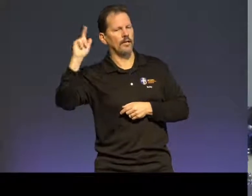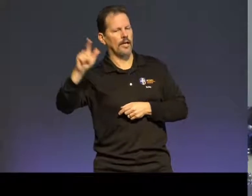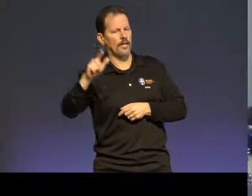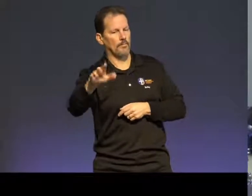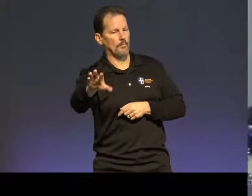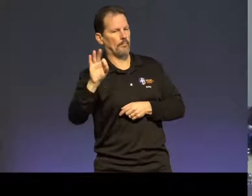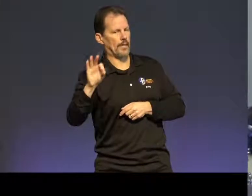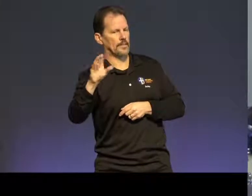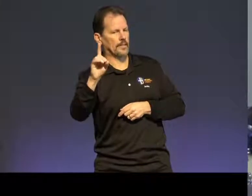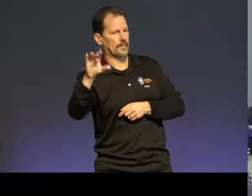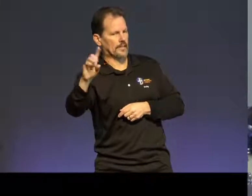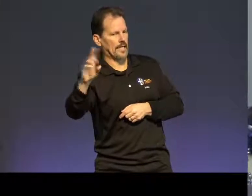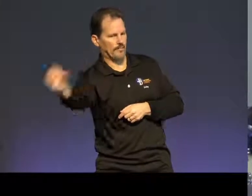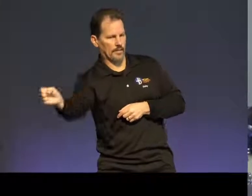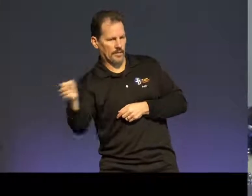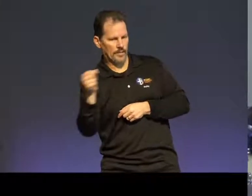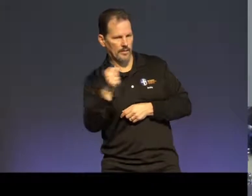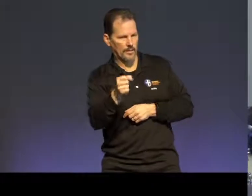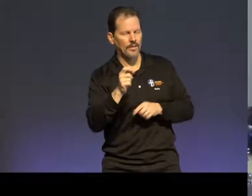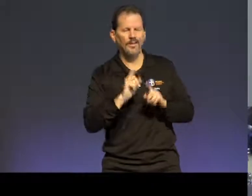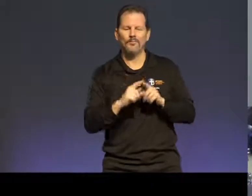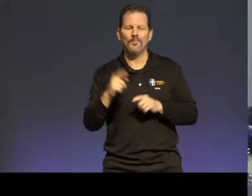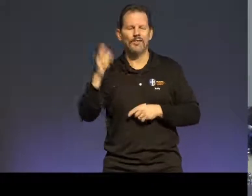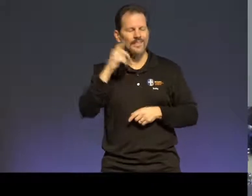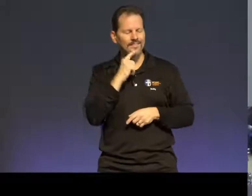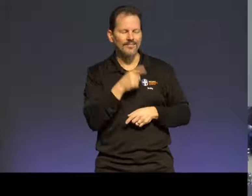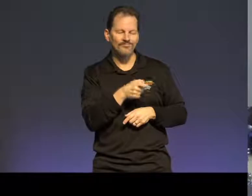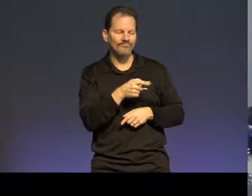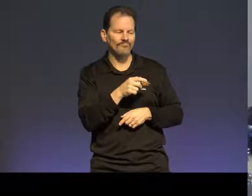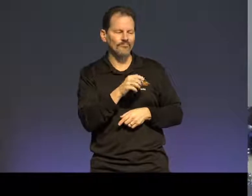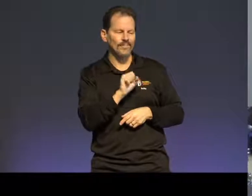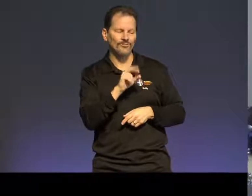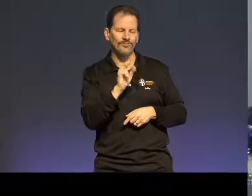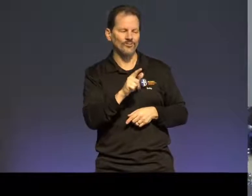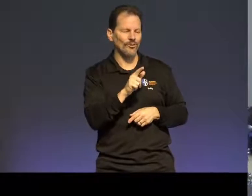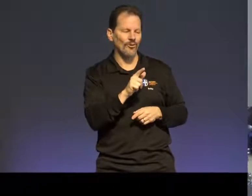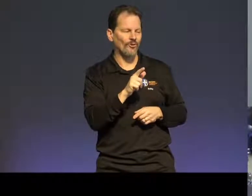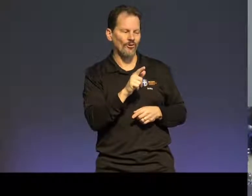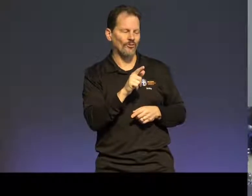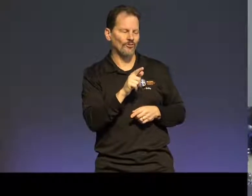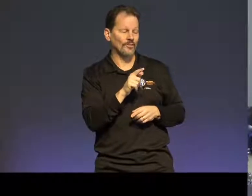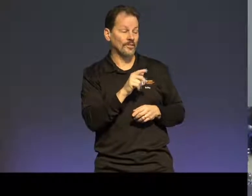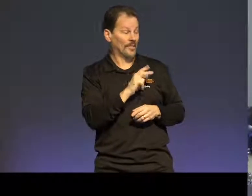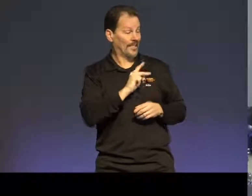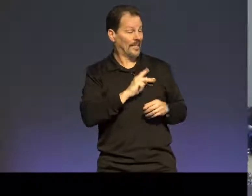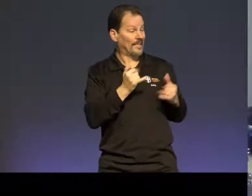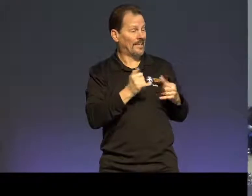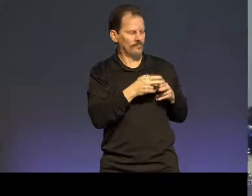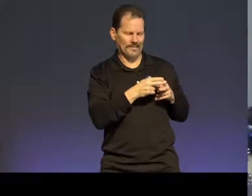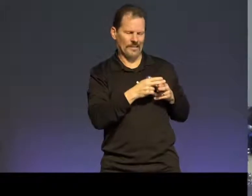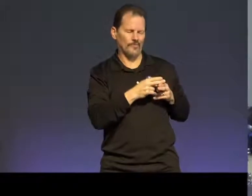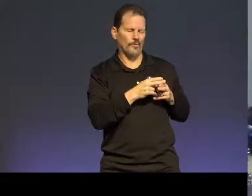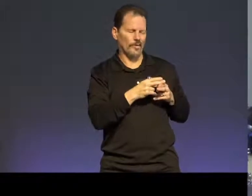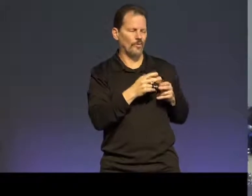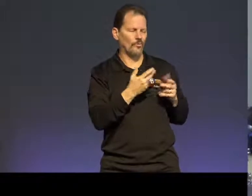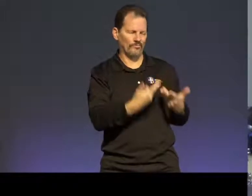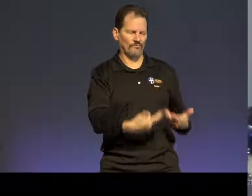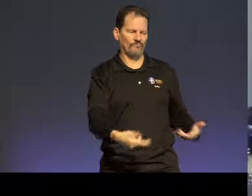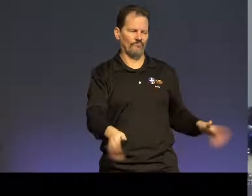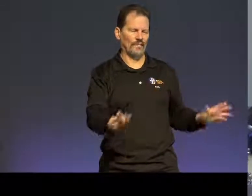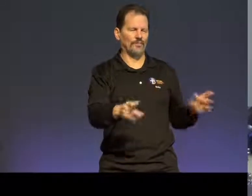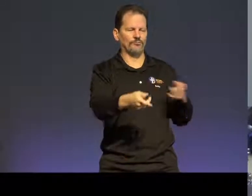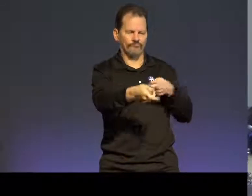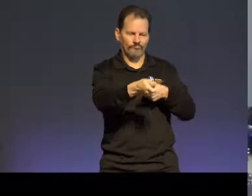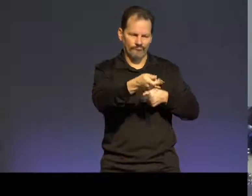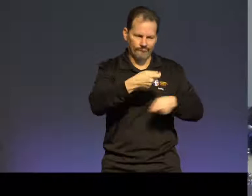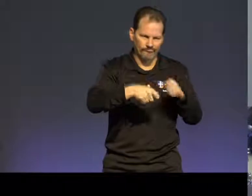here, your kingdom, your monarchy, your lineage will not go forward. And it all started here. So I ask us